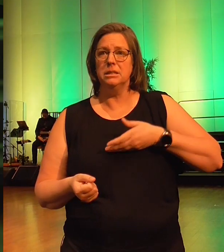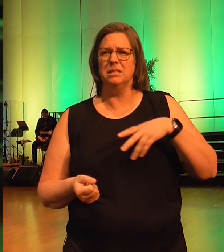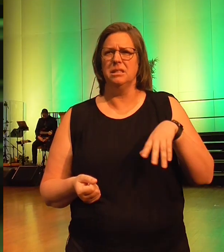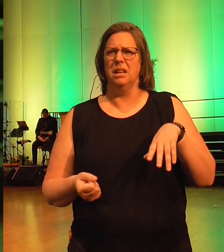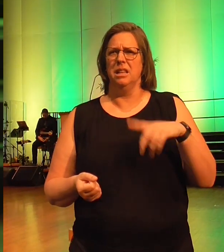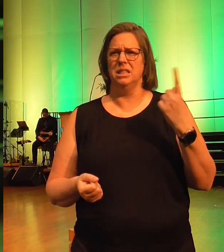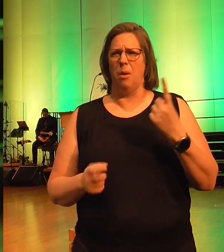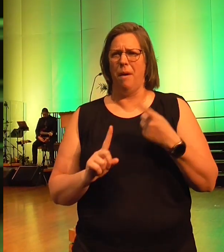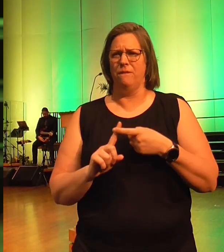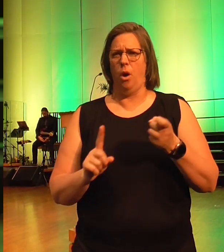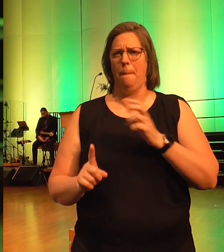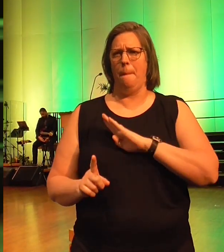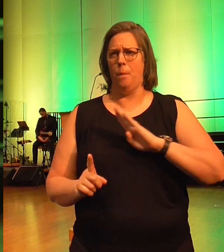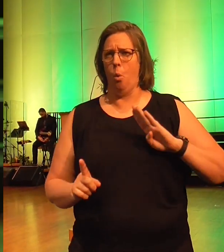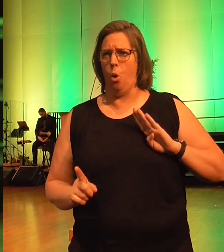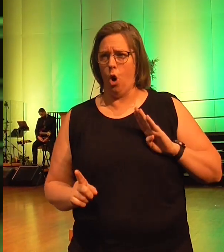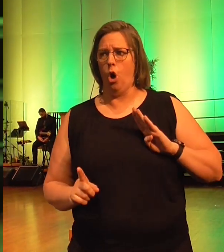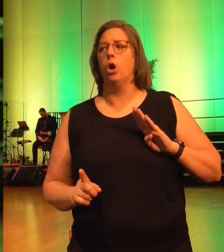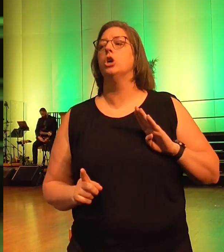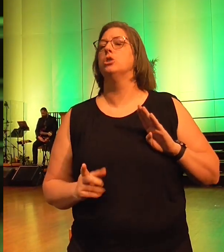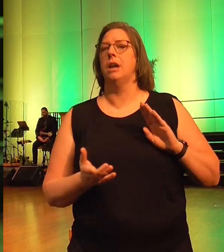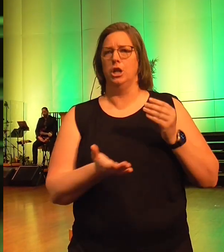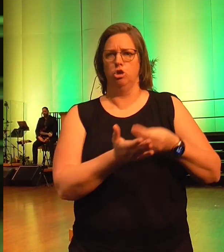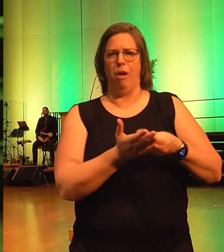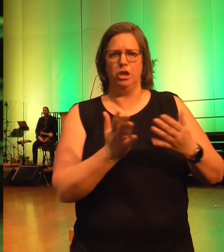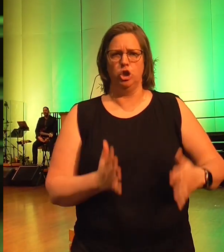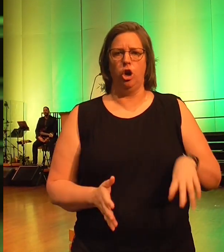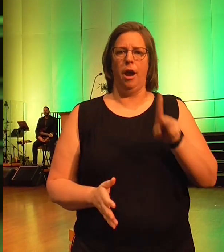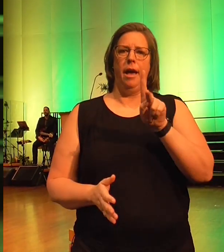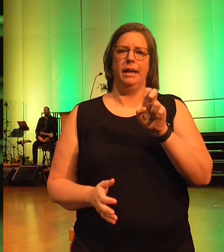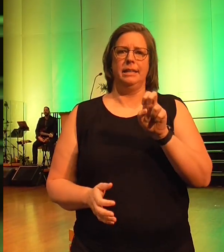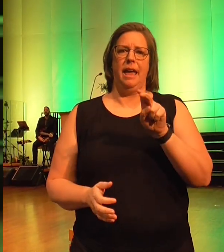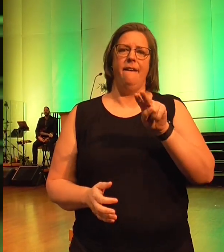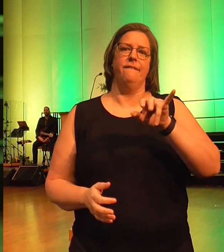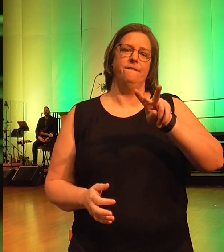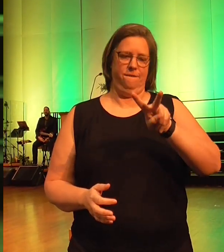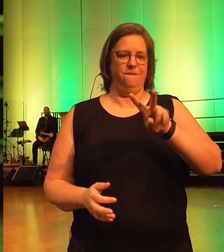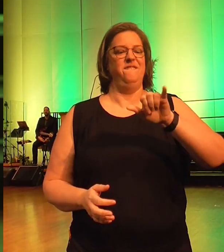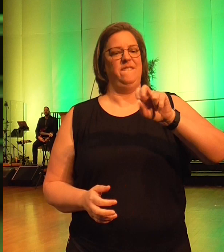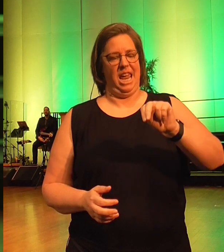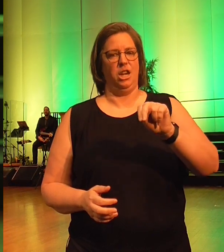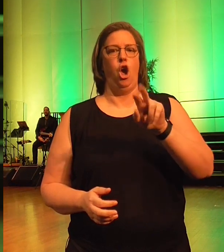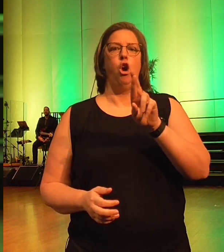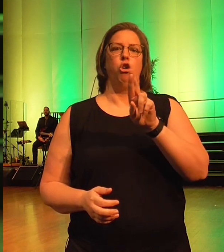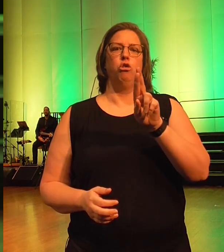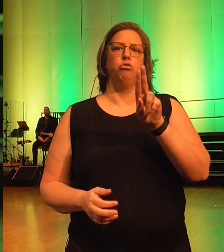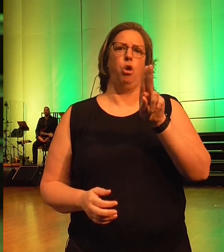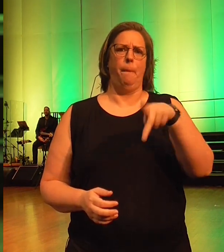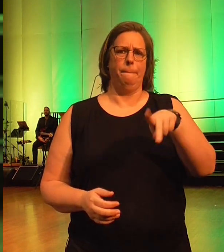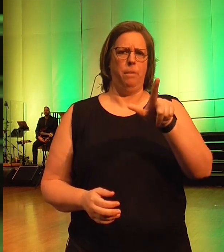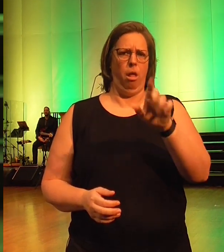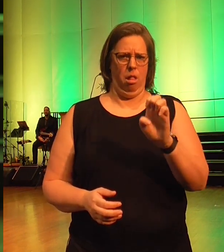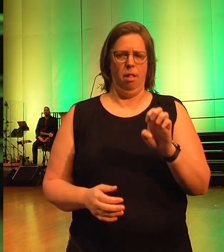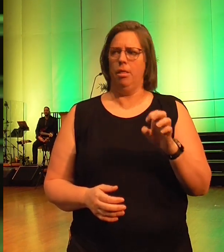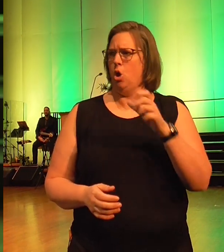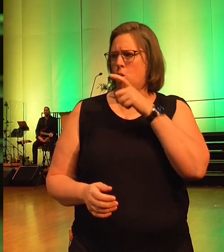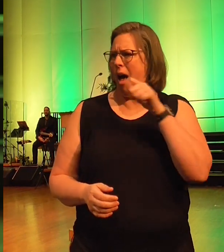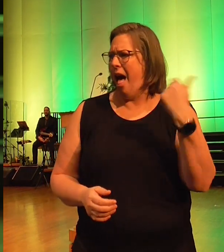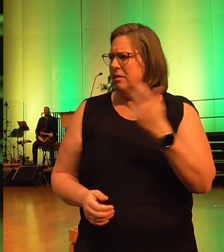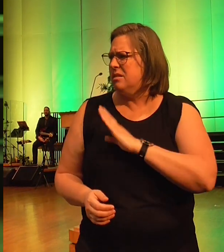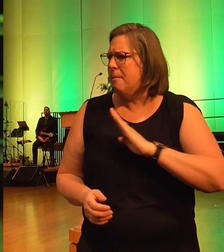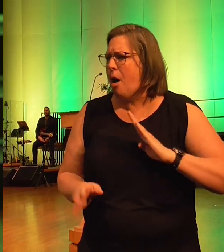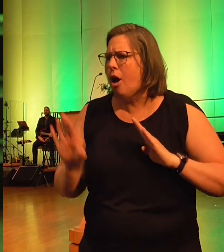someone from our Board of Trustees, our treasurer. His name is Kevin Grieble, and we're so grateful. Who else from our Board of Trustees is here? I see